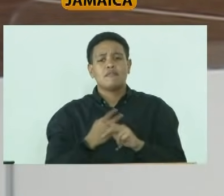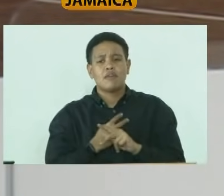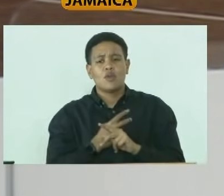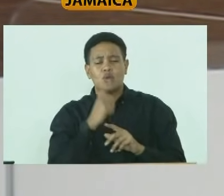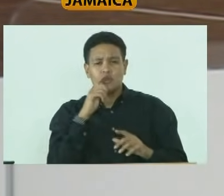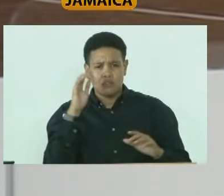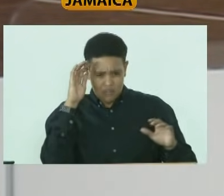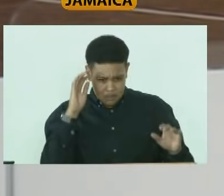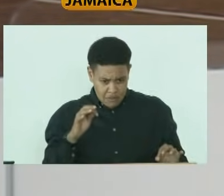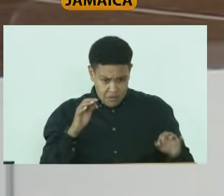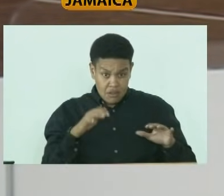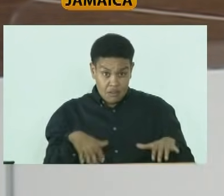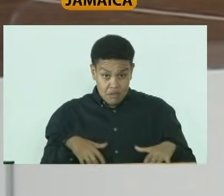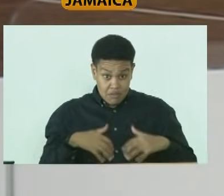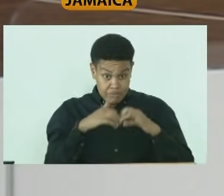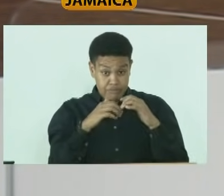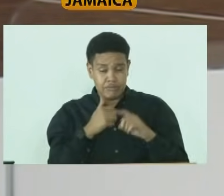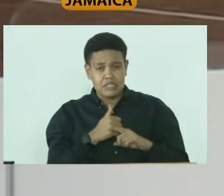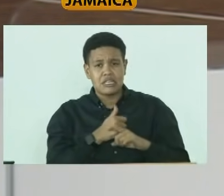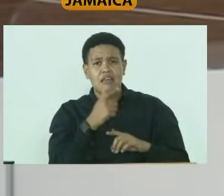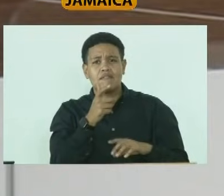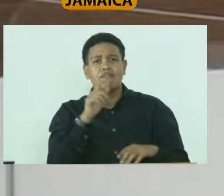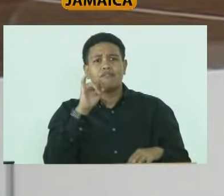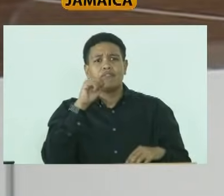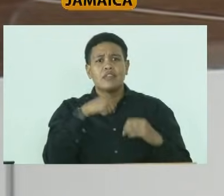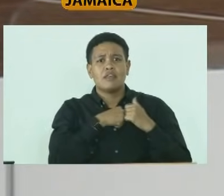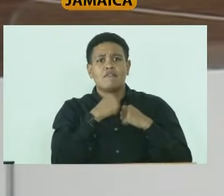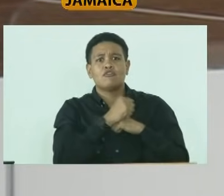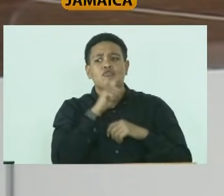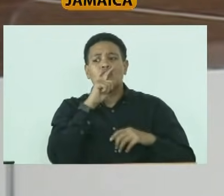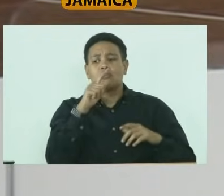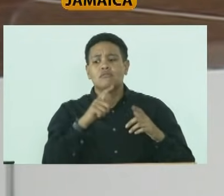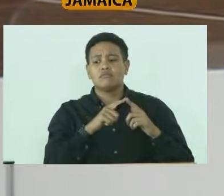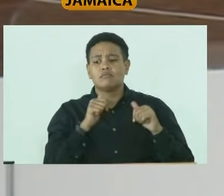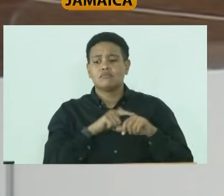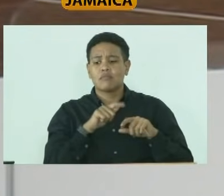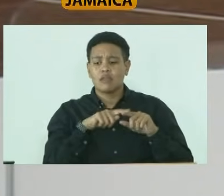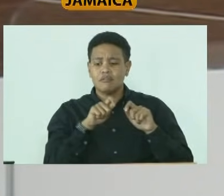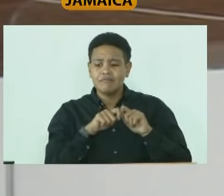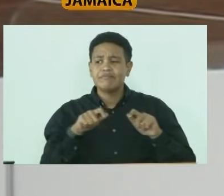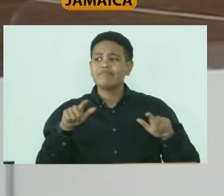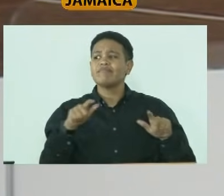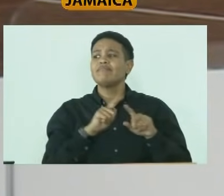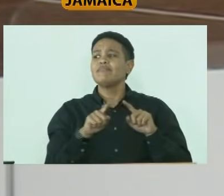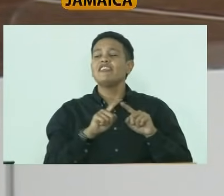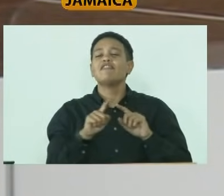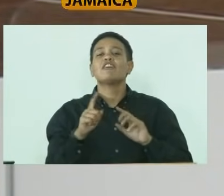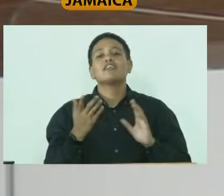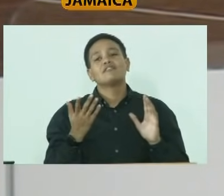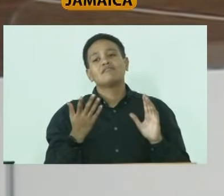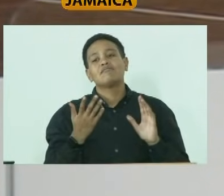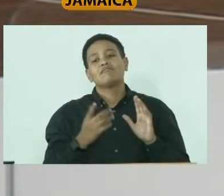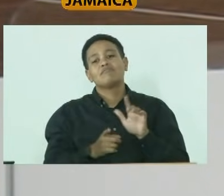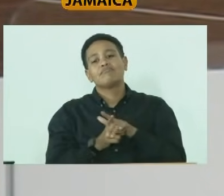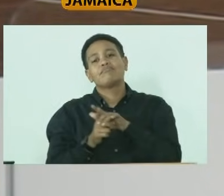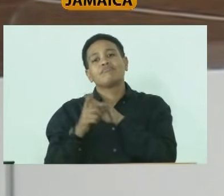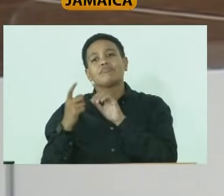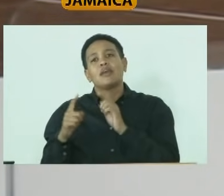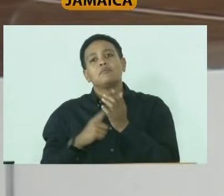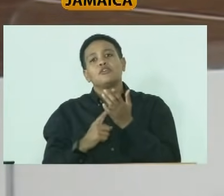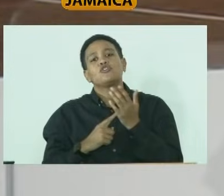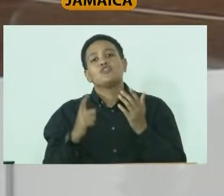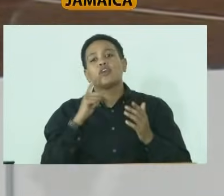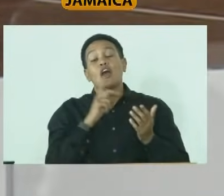fiber optic infrastructure, simultaneous efforts to install the microwave backbone is taking place. Contracts for the